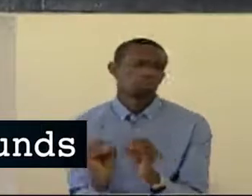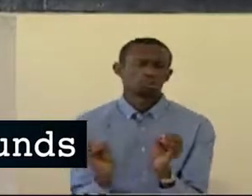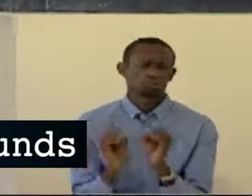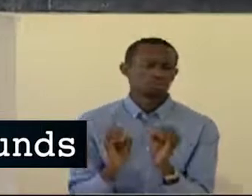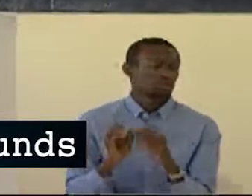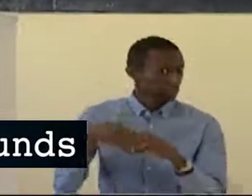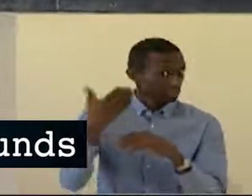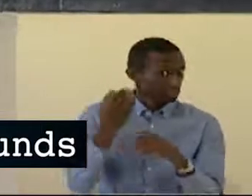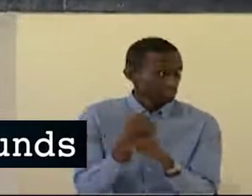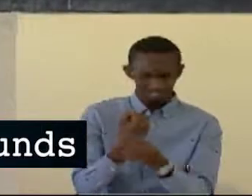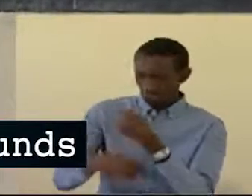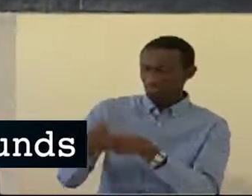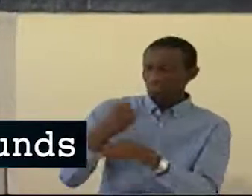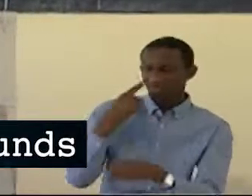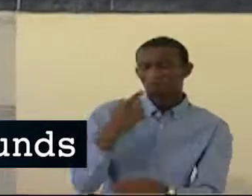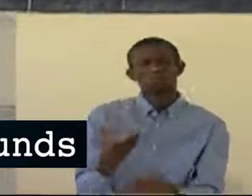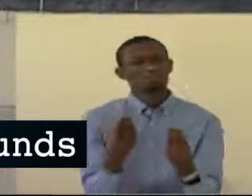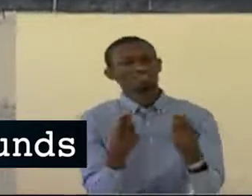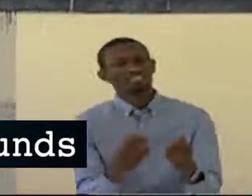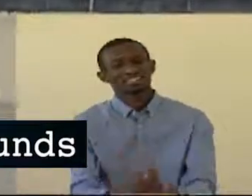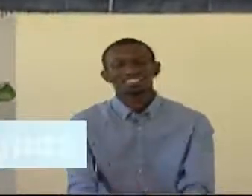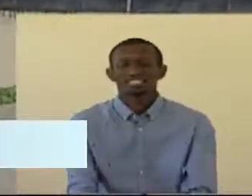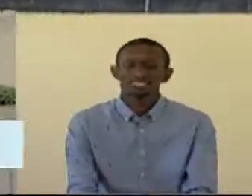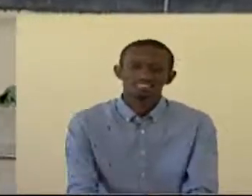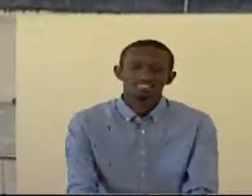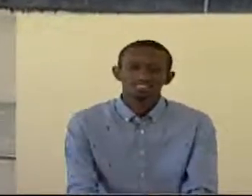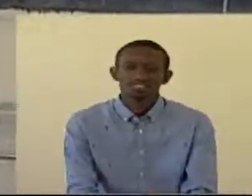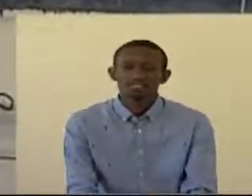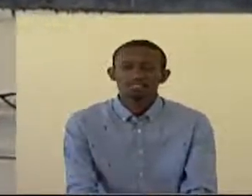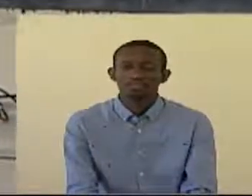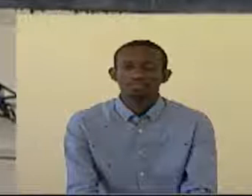we will be carrying out the practicals.